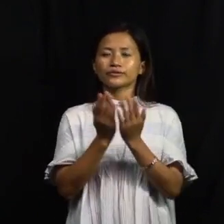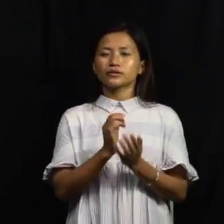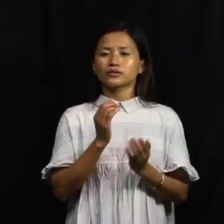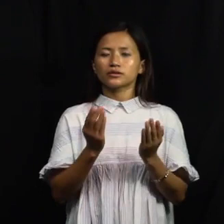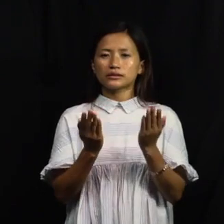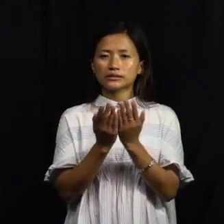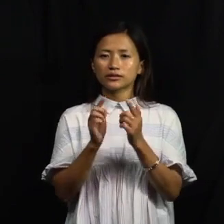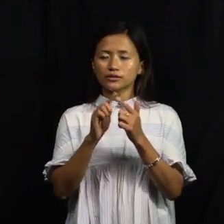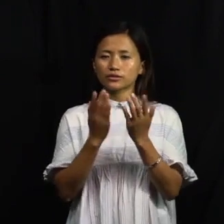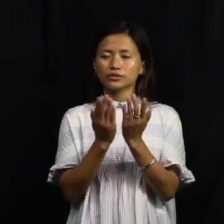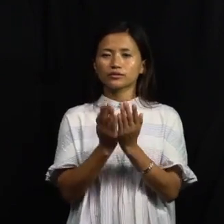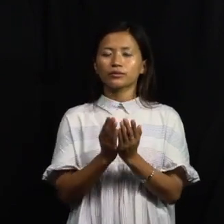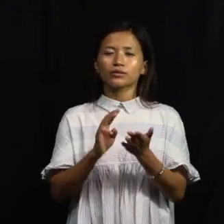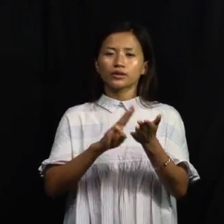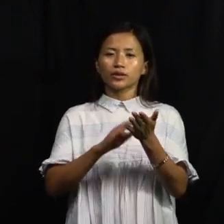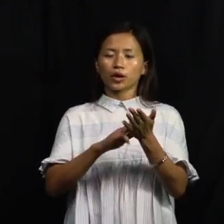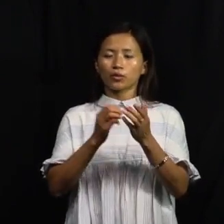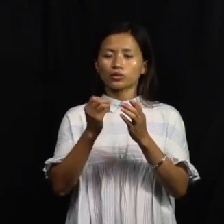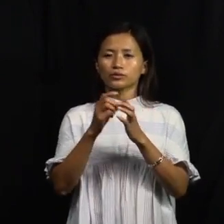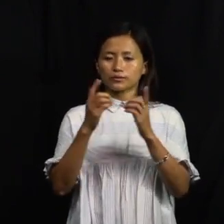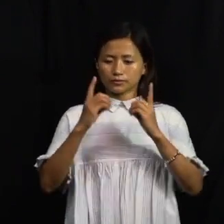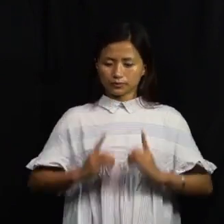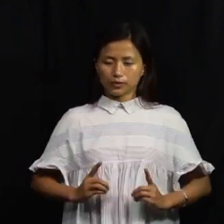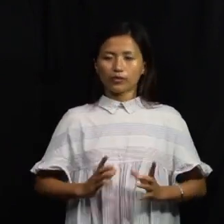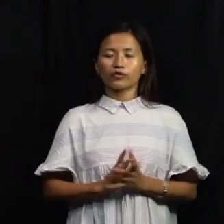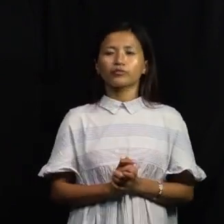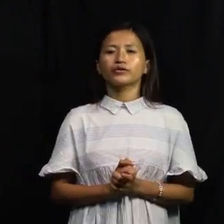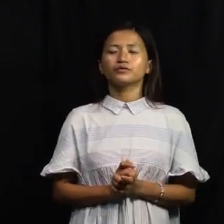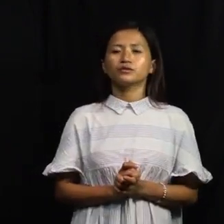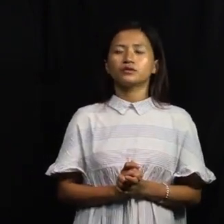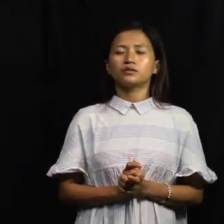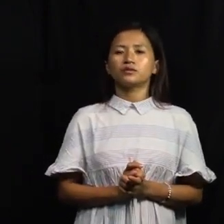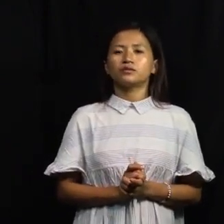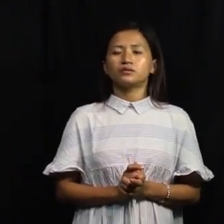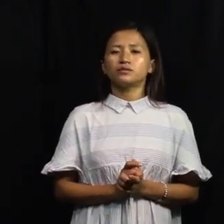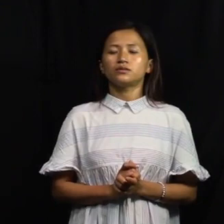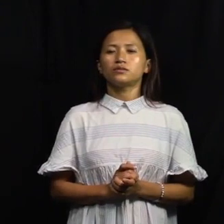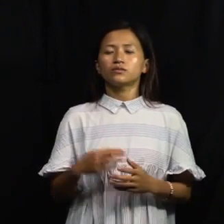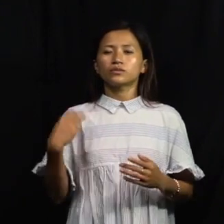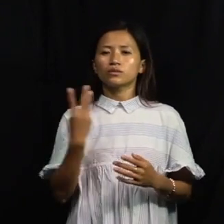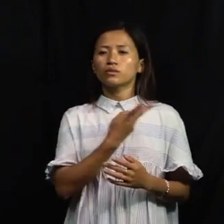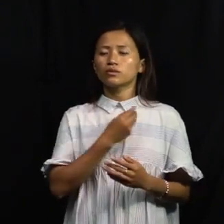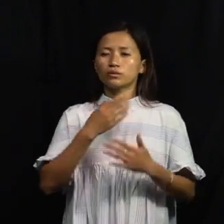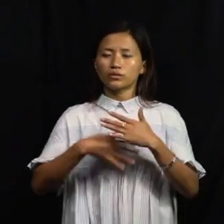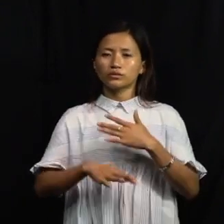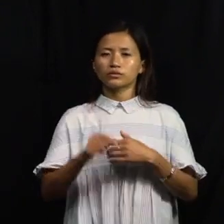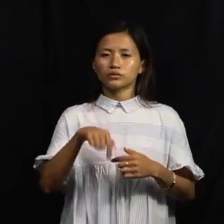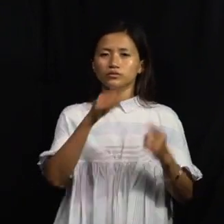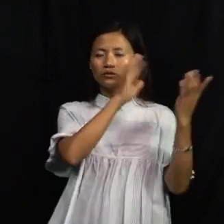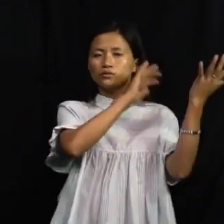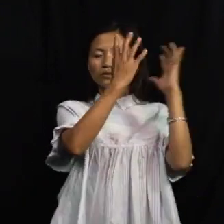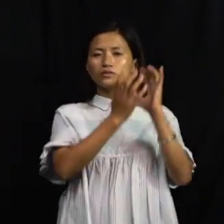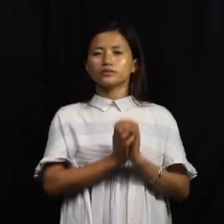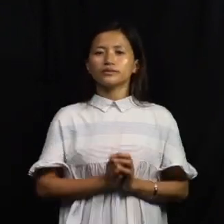is modification of behavior. So what is modification of behavior? We all, when we're born into this world, we